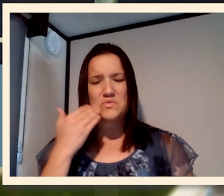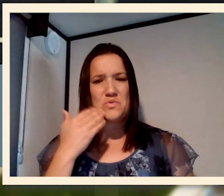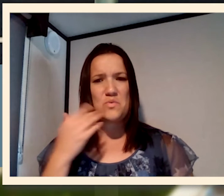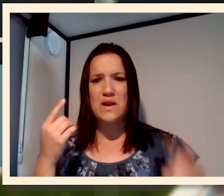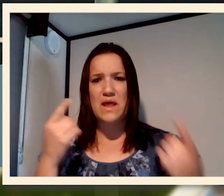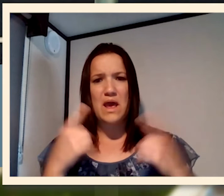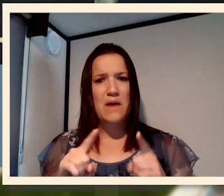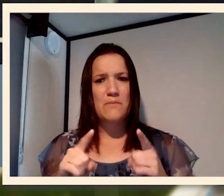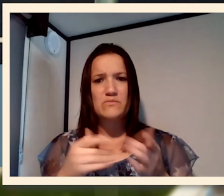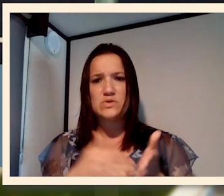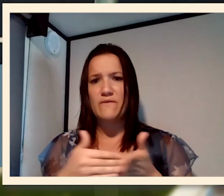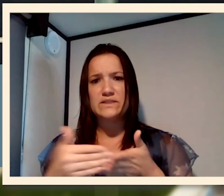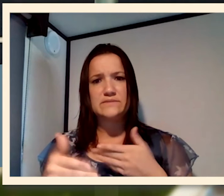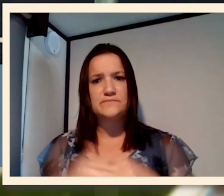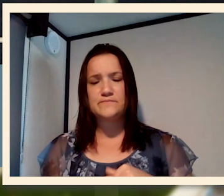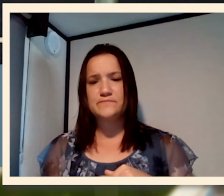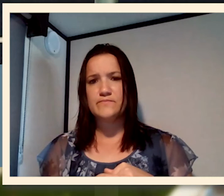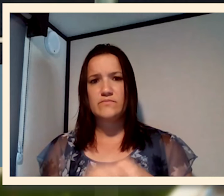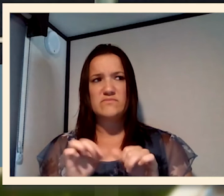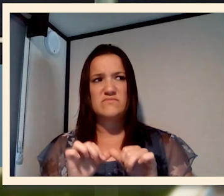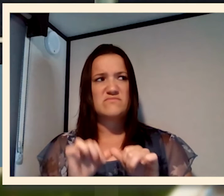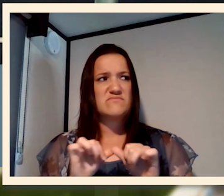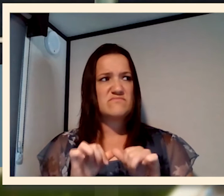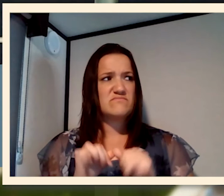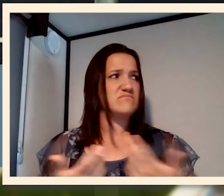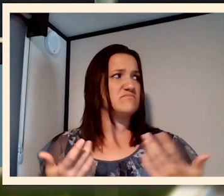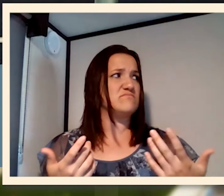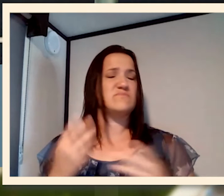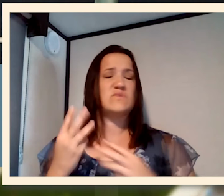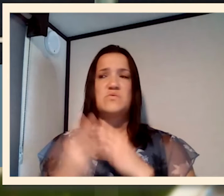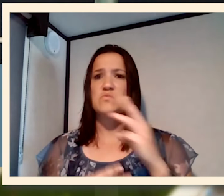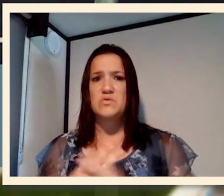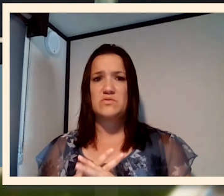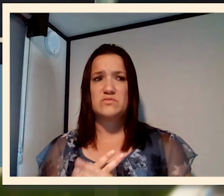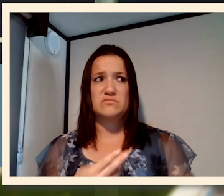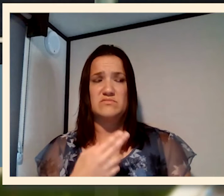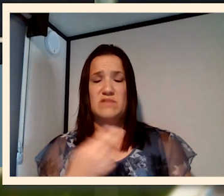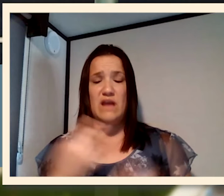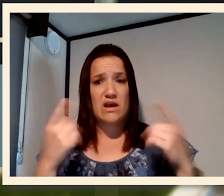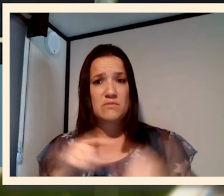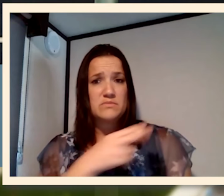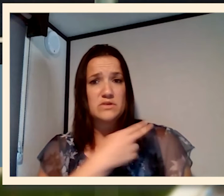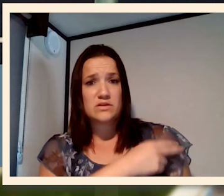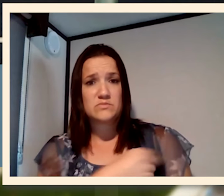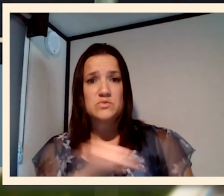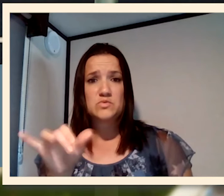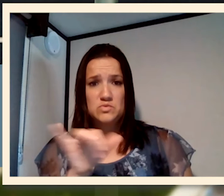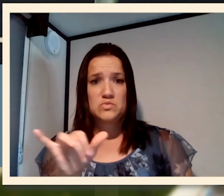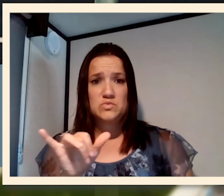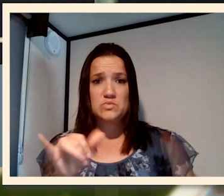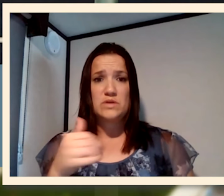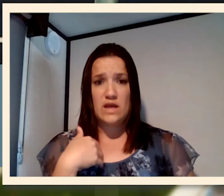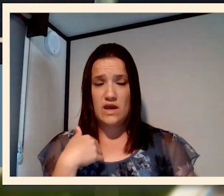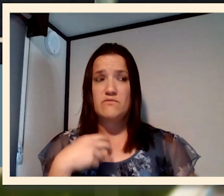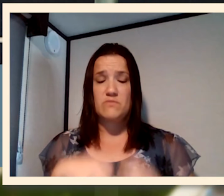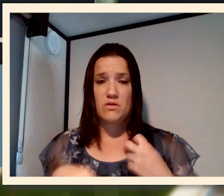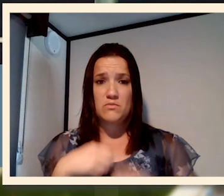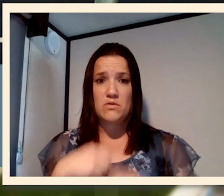unfortunately, it's becoming too commonplace in our society, in our world, and hospitals are not